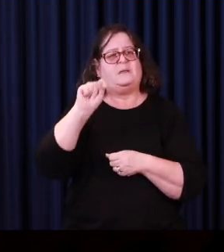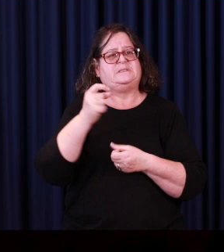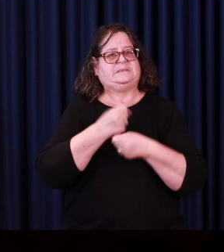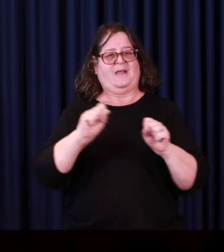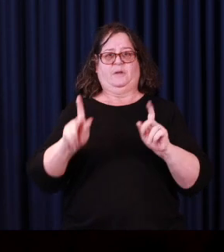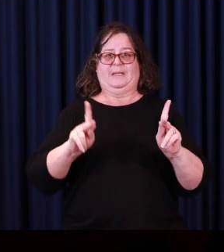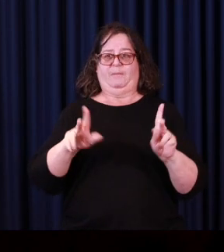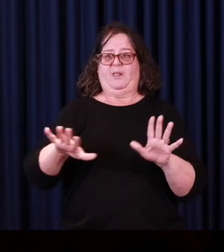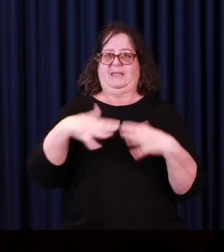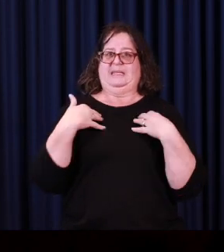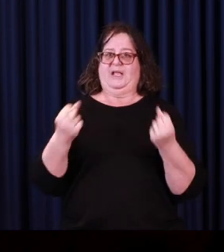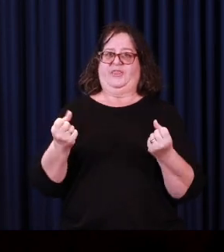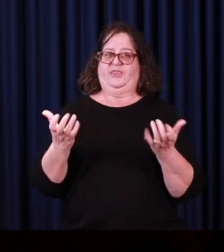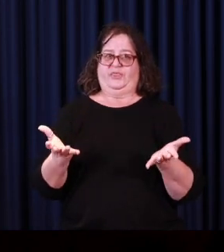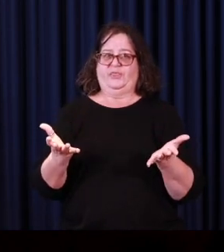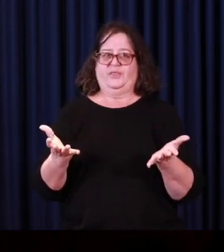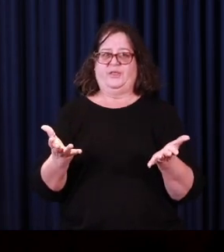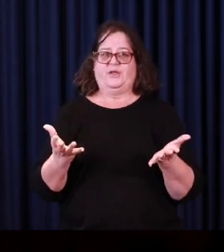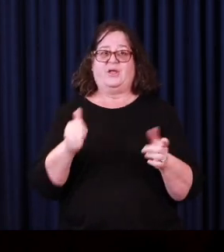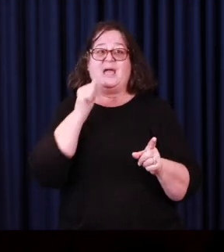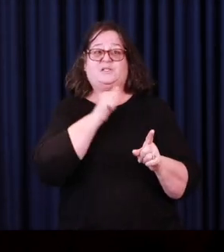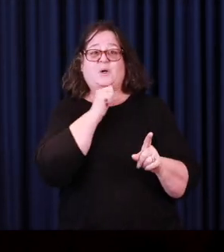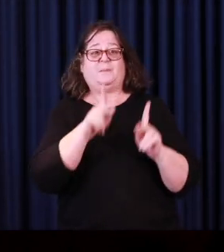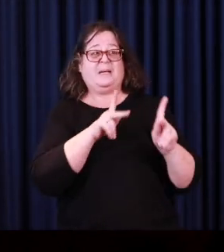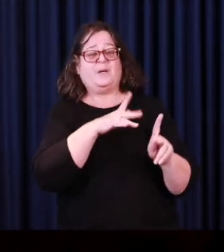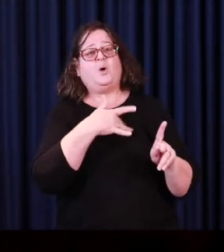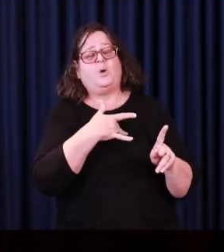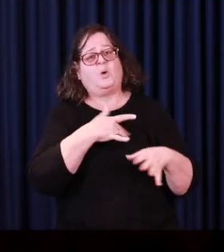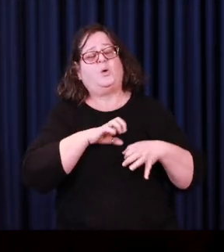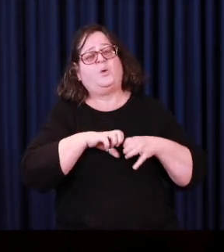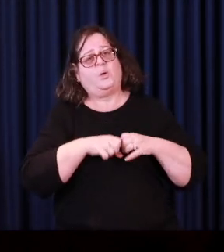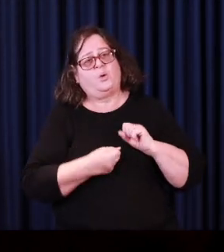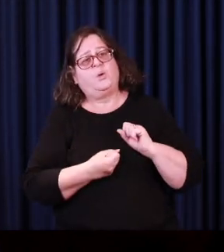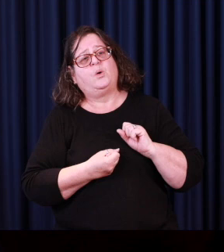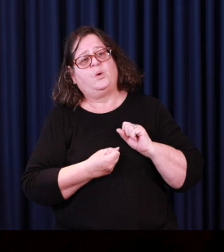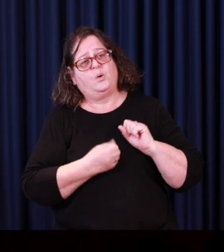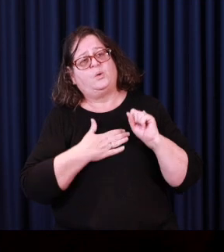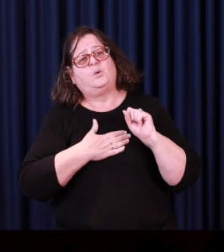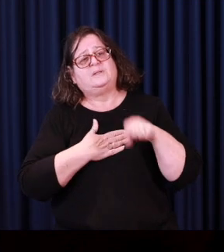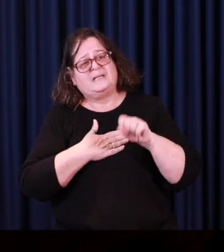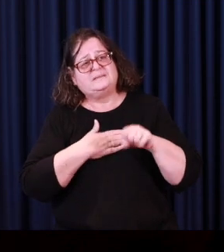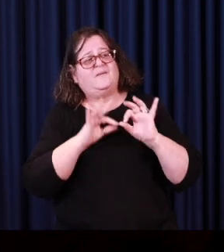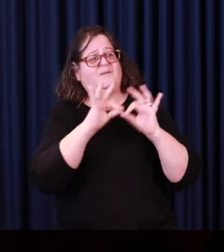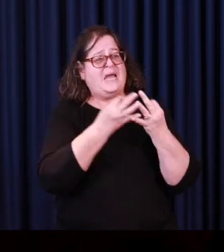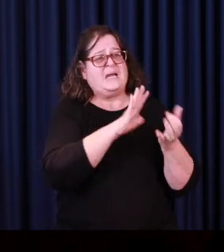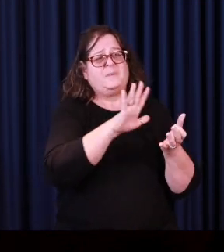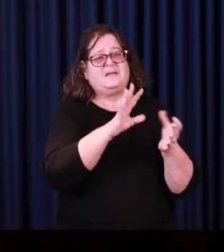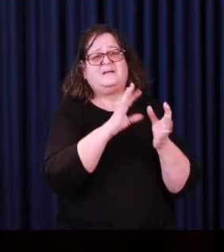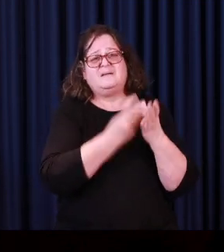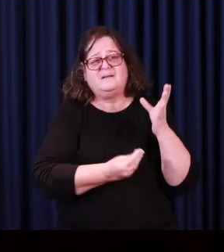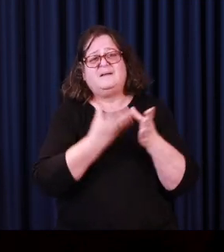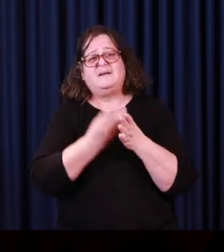The Arizonans who are grieving loved ones lost. We must all do our